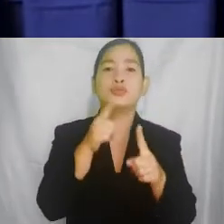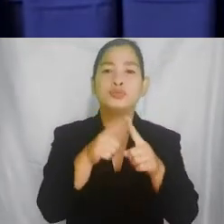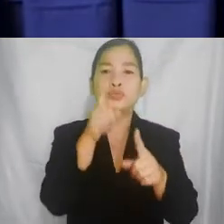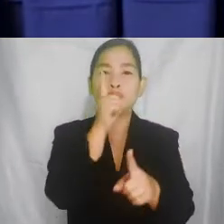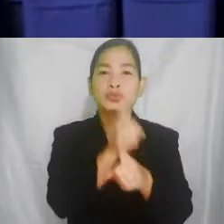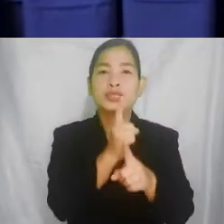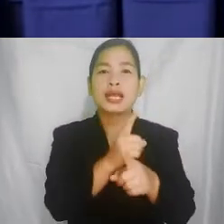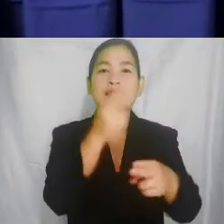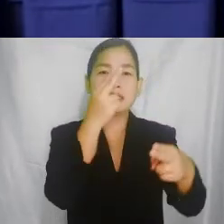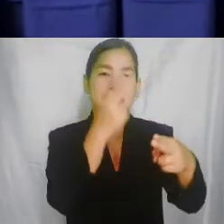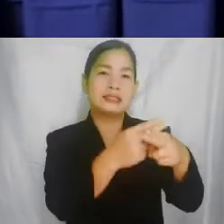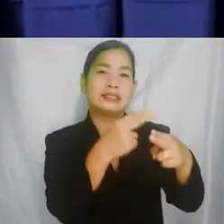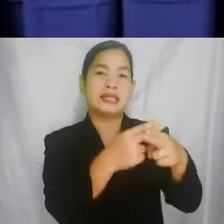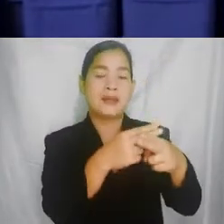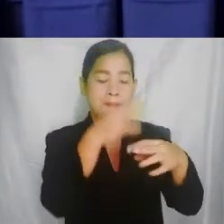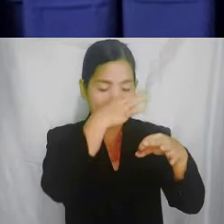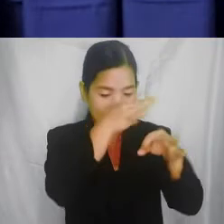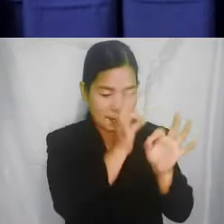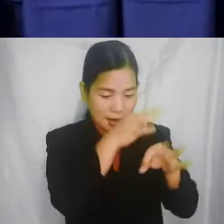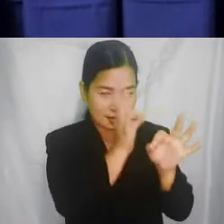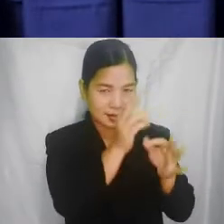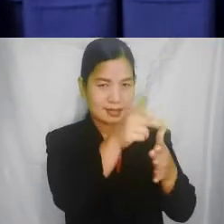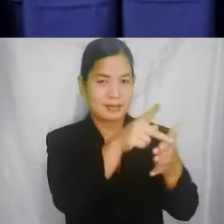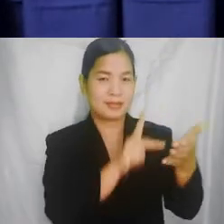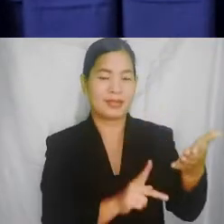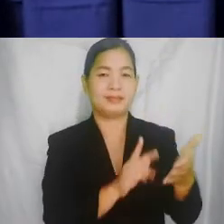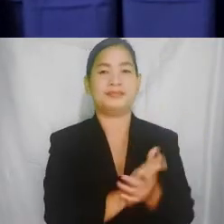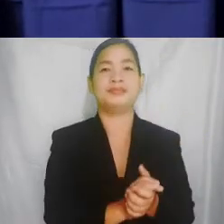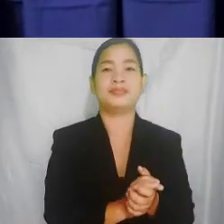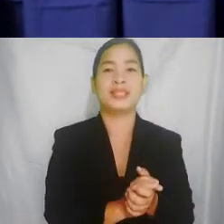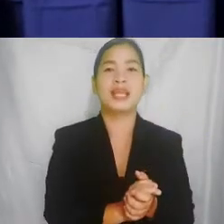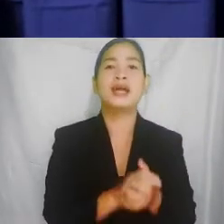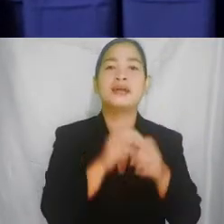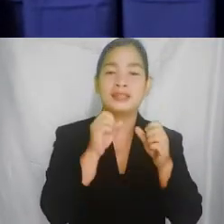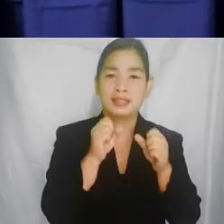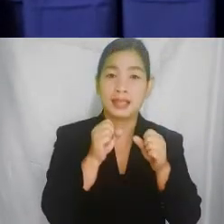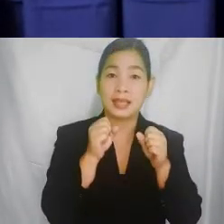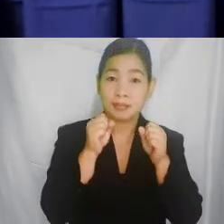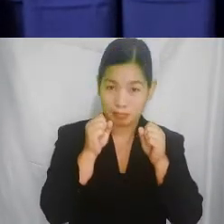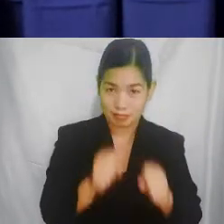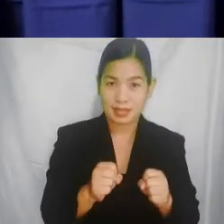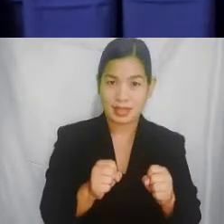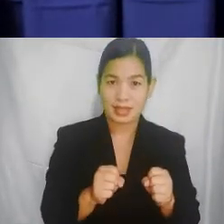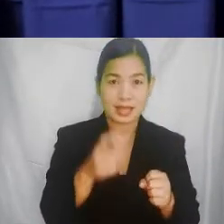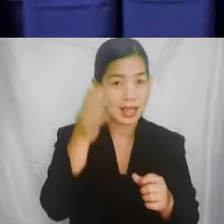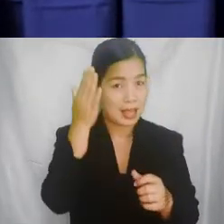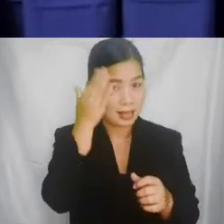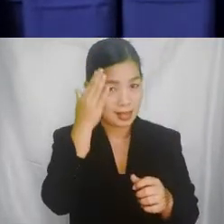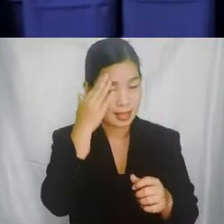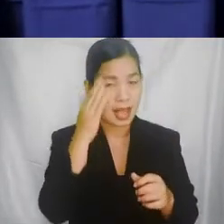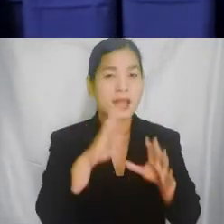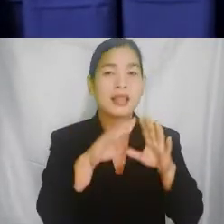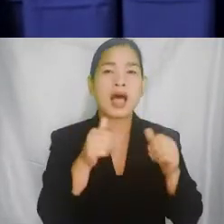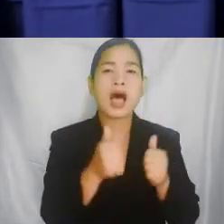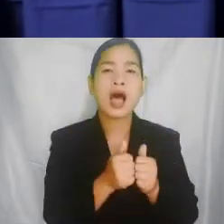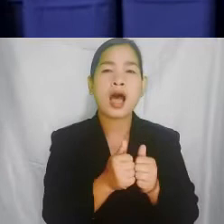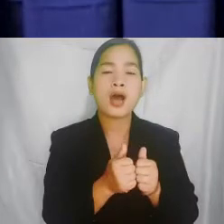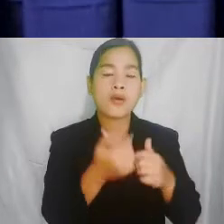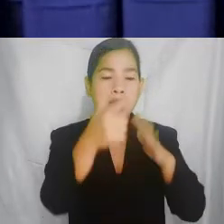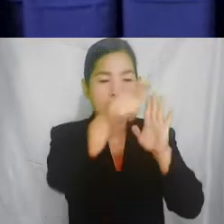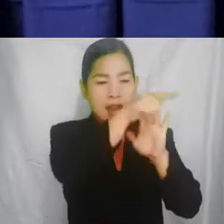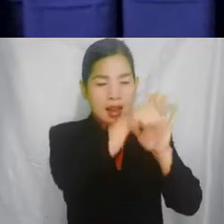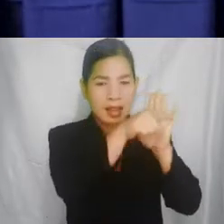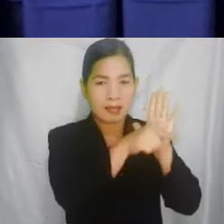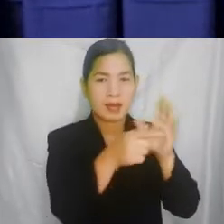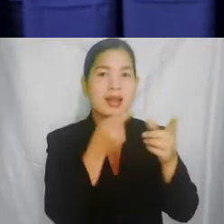function of each part is also given to help you properly identify the labels. Then, write your answers